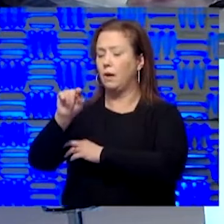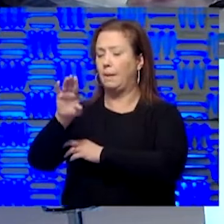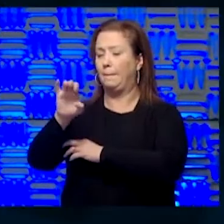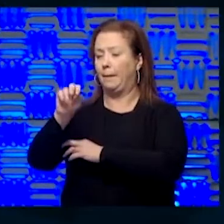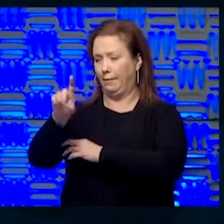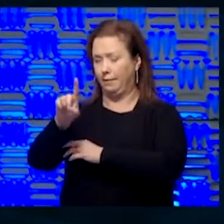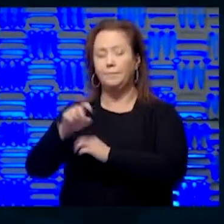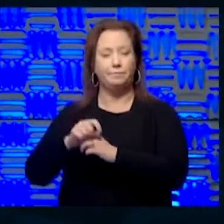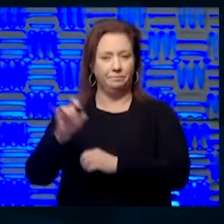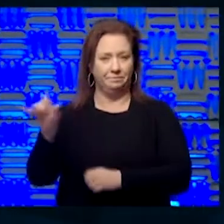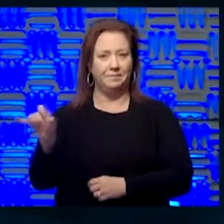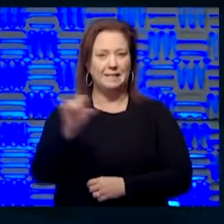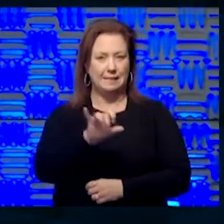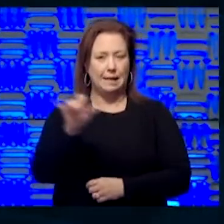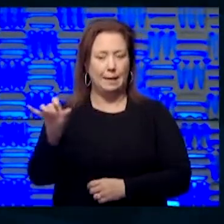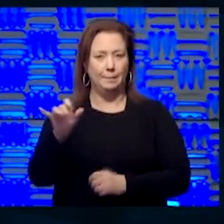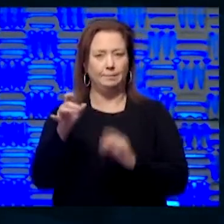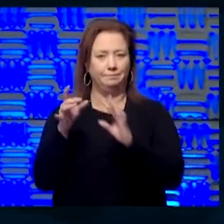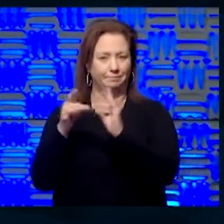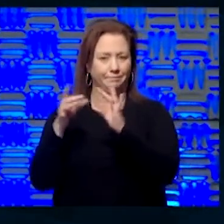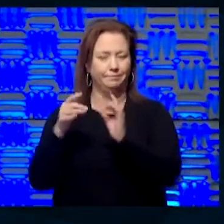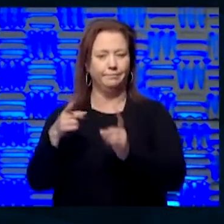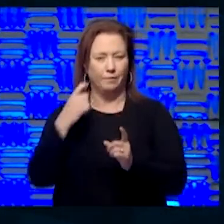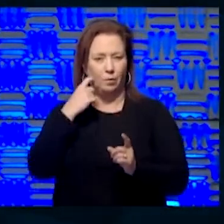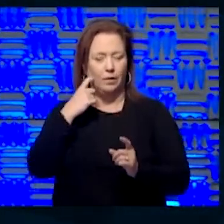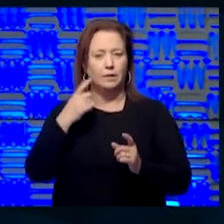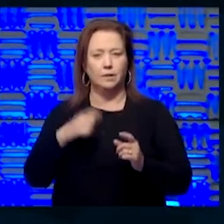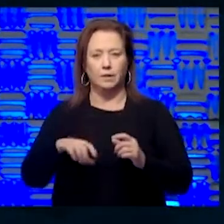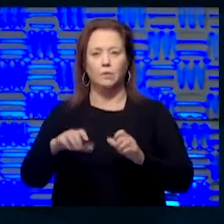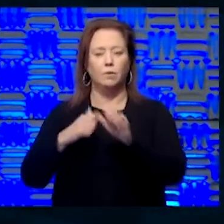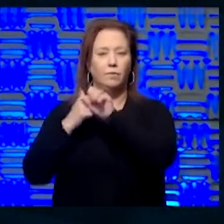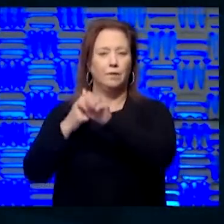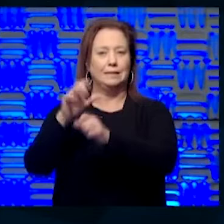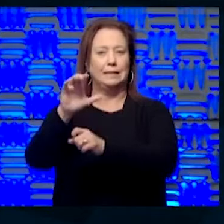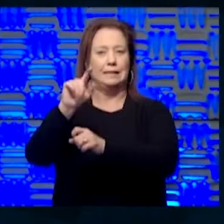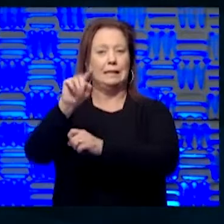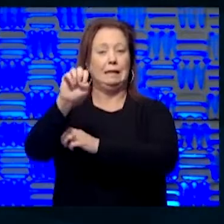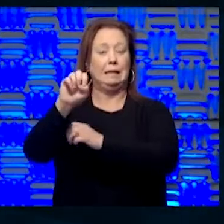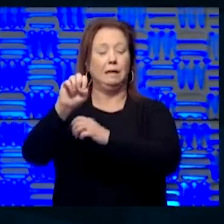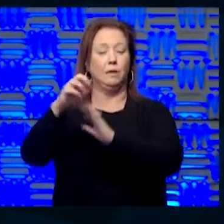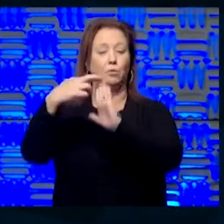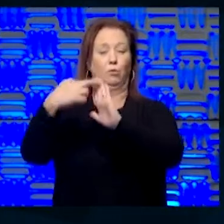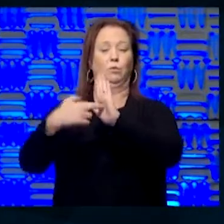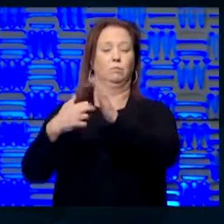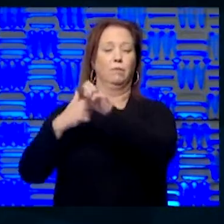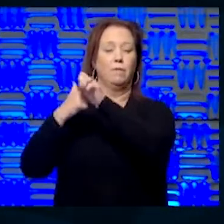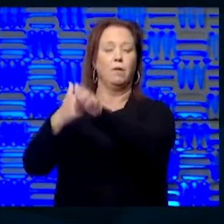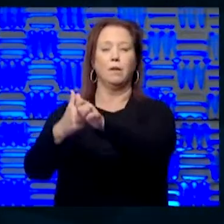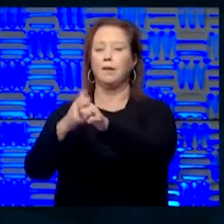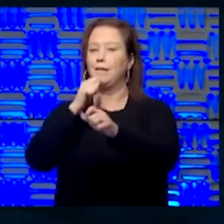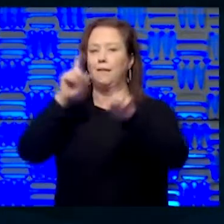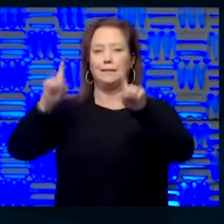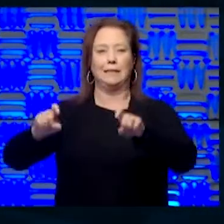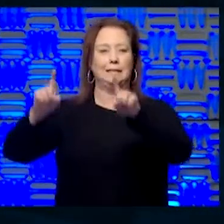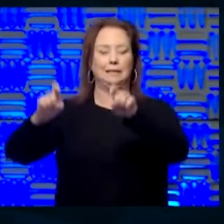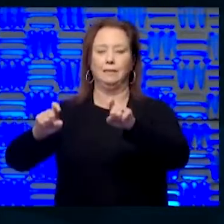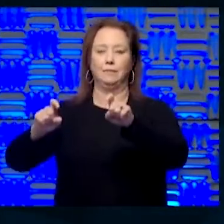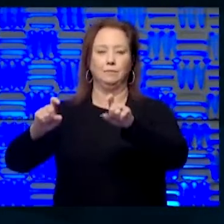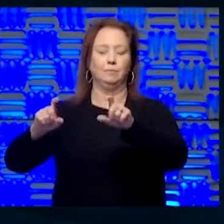Again, I would say the same. We are testing according to CDC guidelines and not testing any beyond